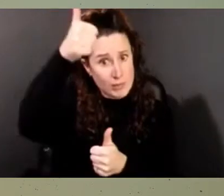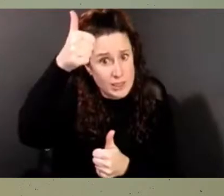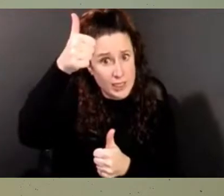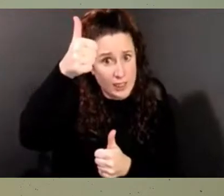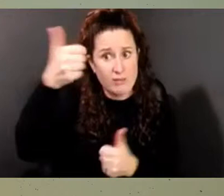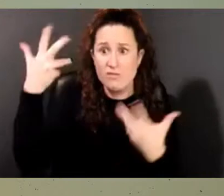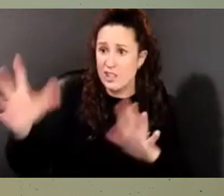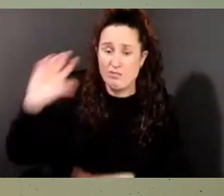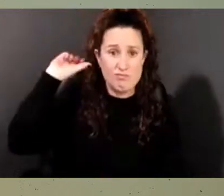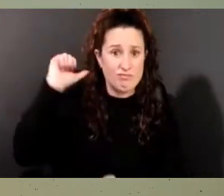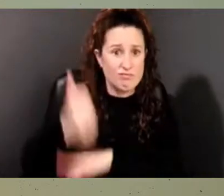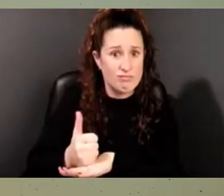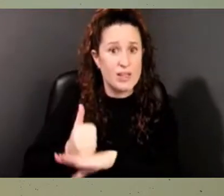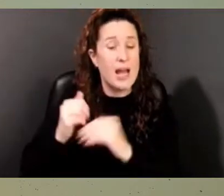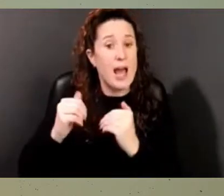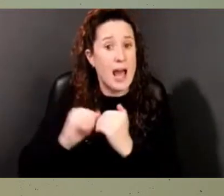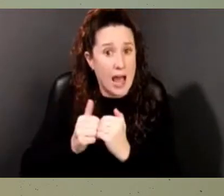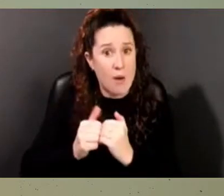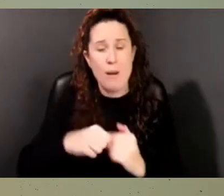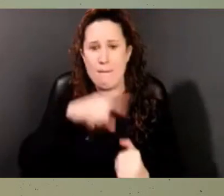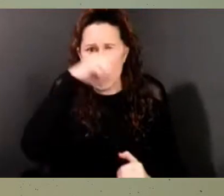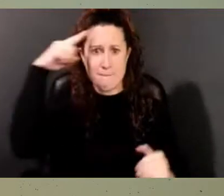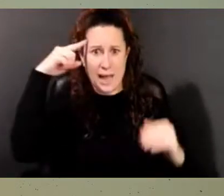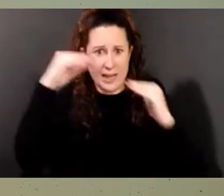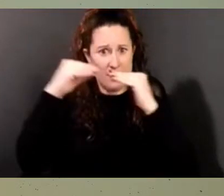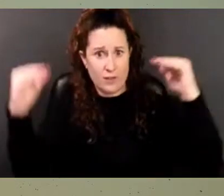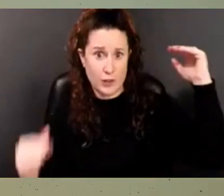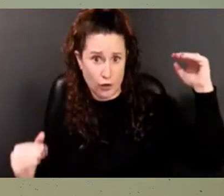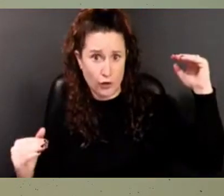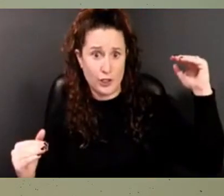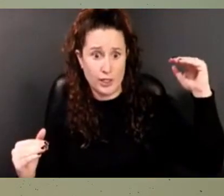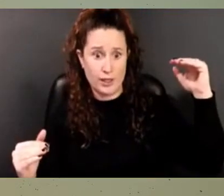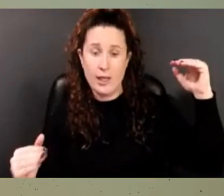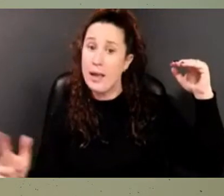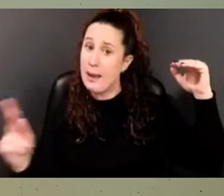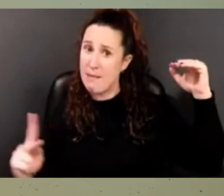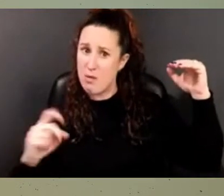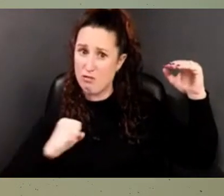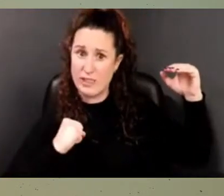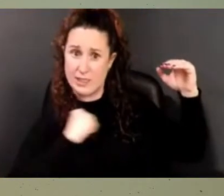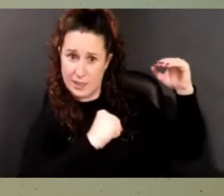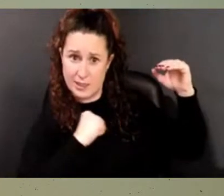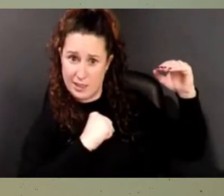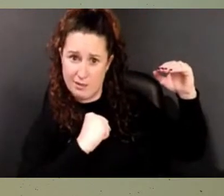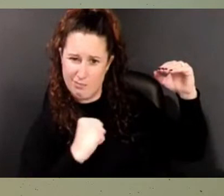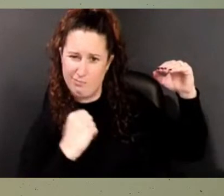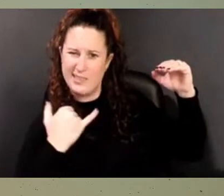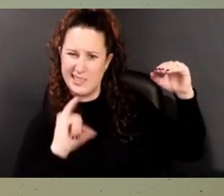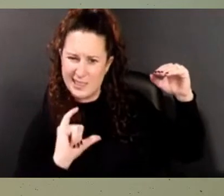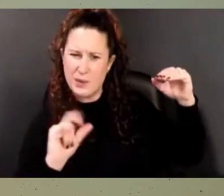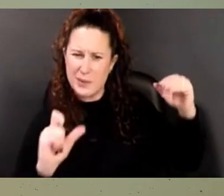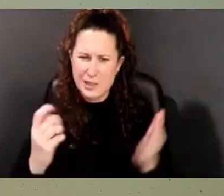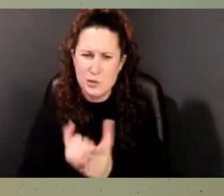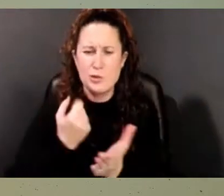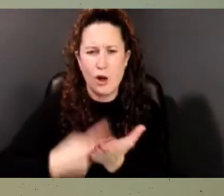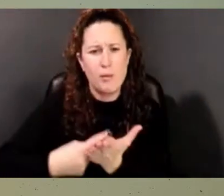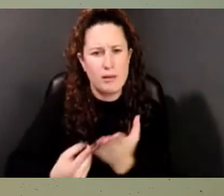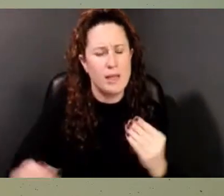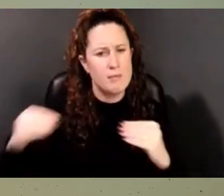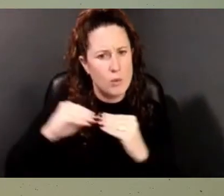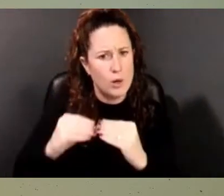established on the backs of Black inferiority that folks resisted against, but we still have to talk about that.